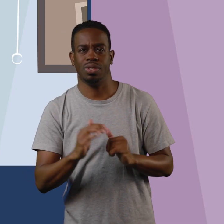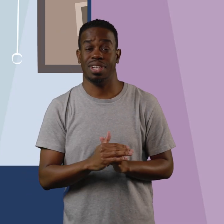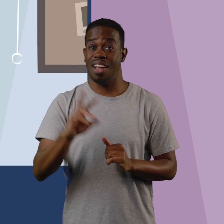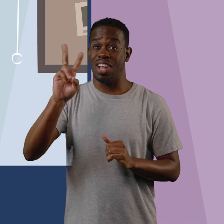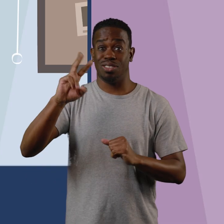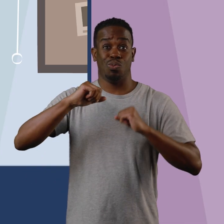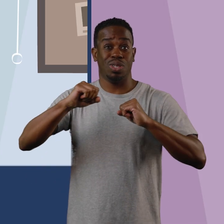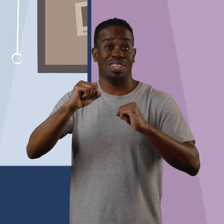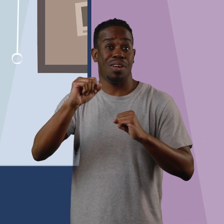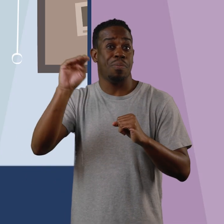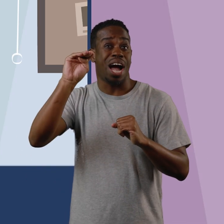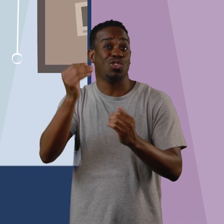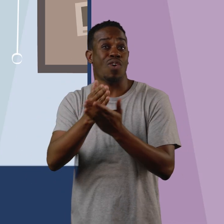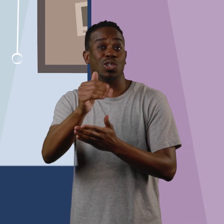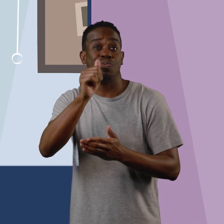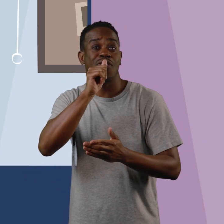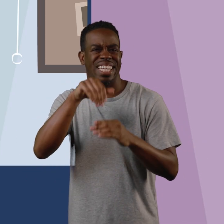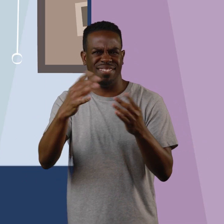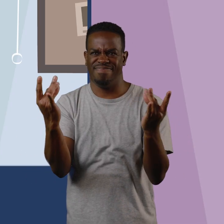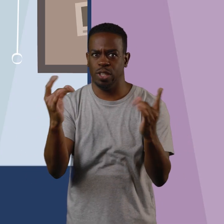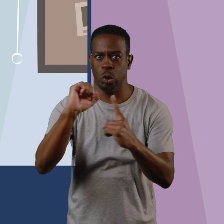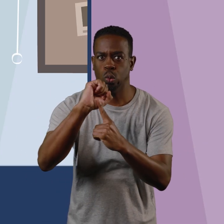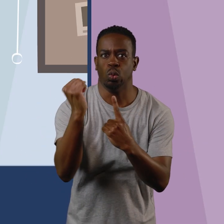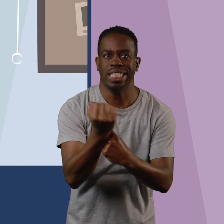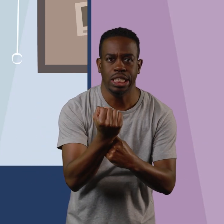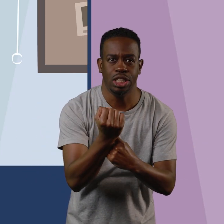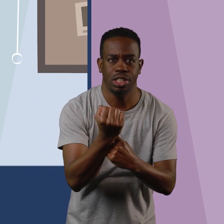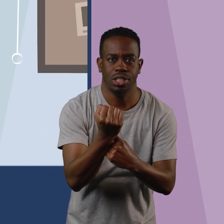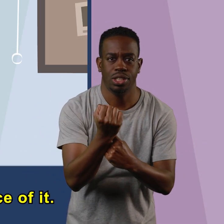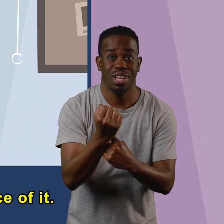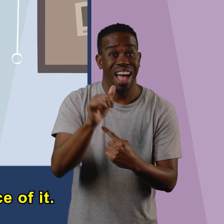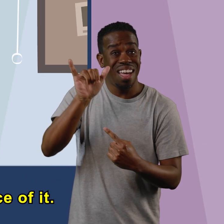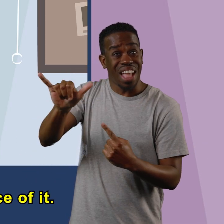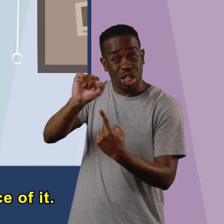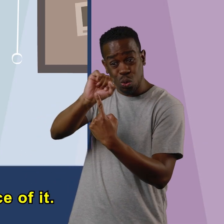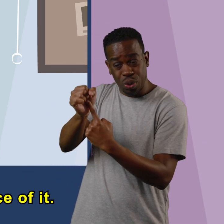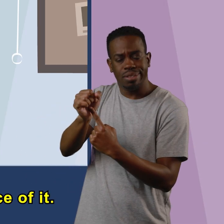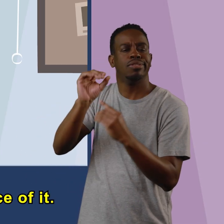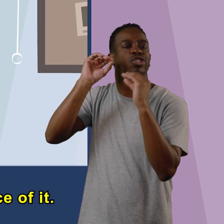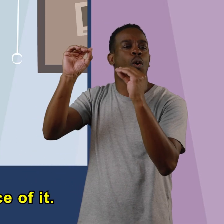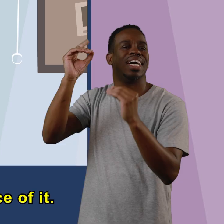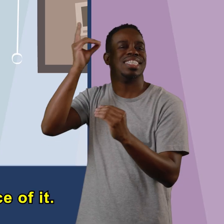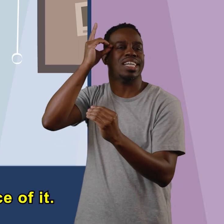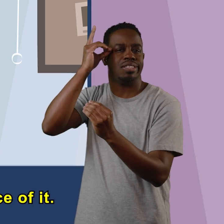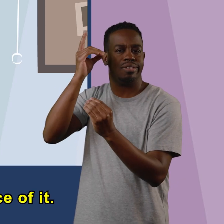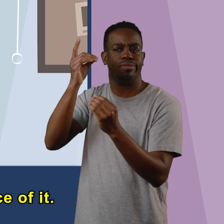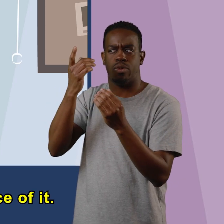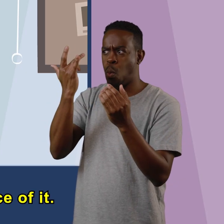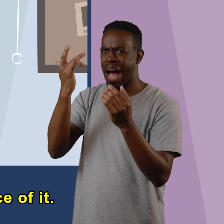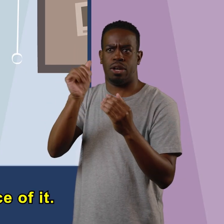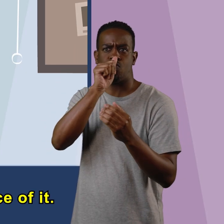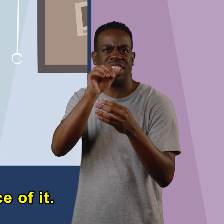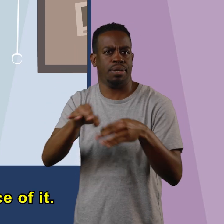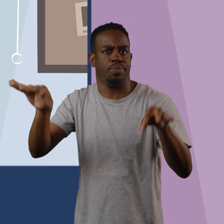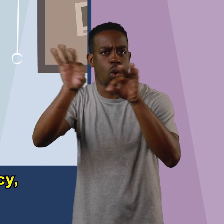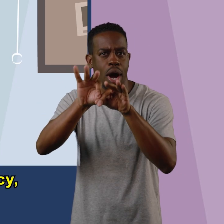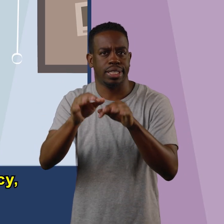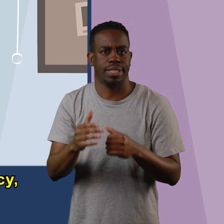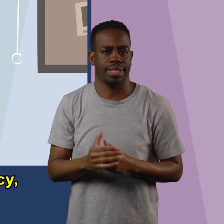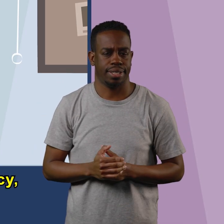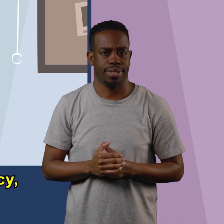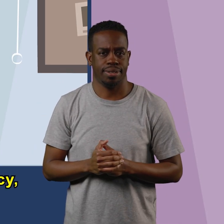Venus protected Maya's right to privacy in a very tricky situation, and in the process, taught Dexter about the importance of